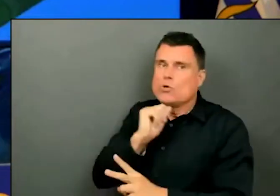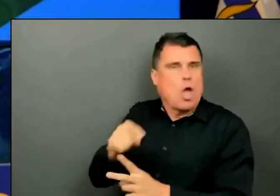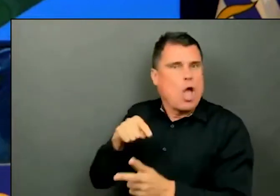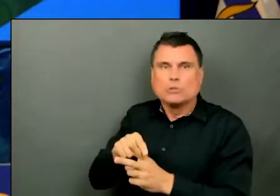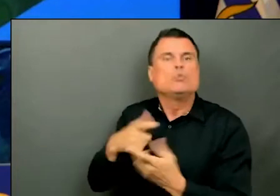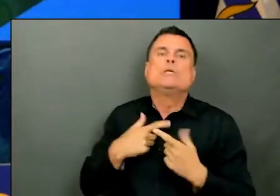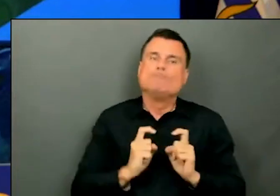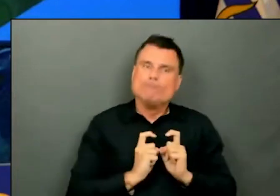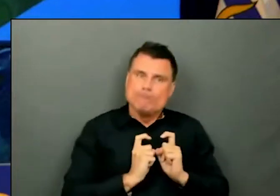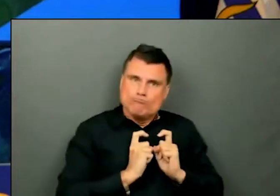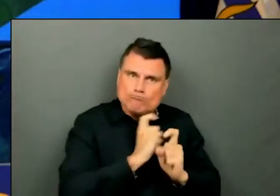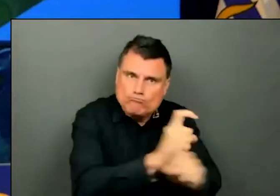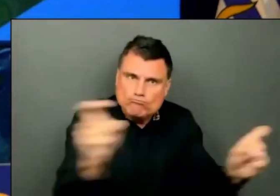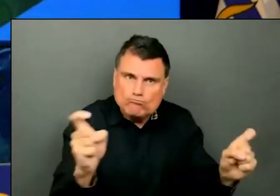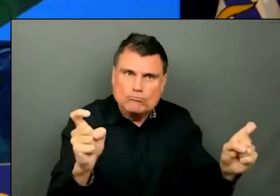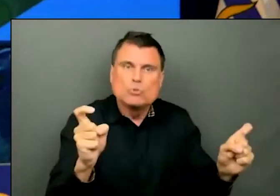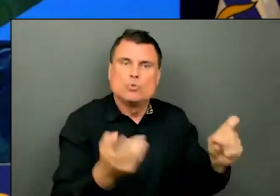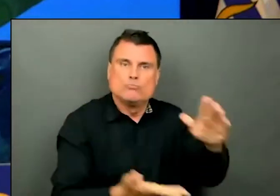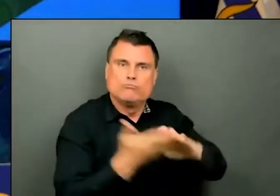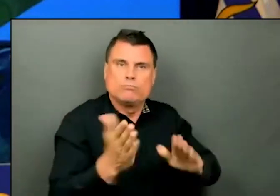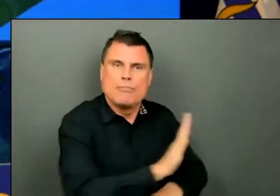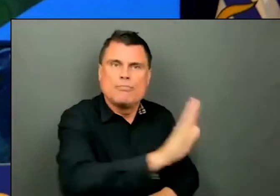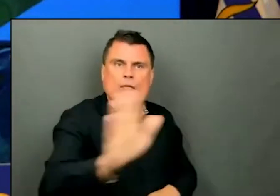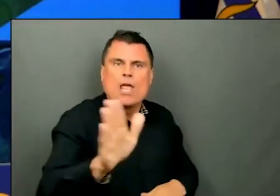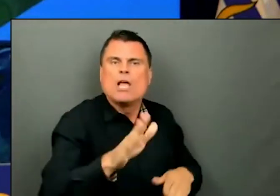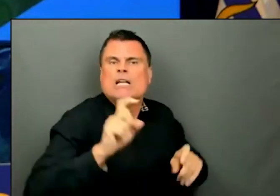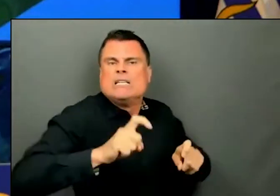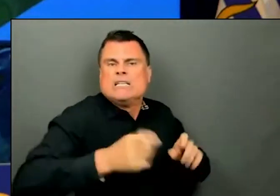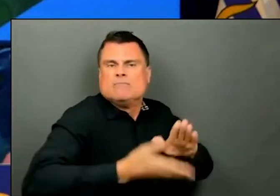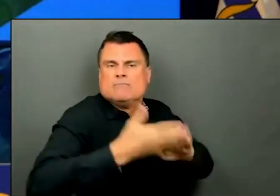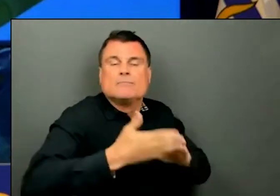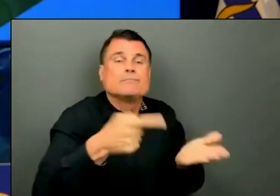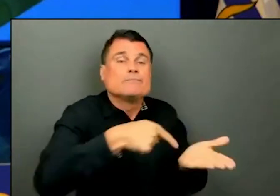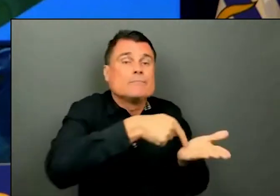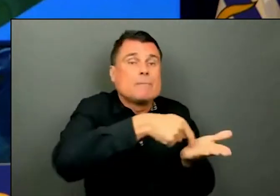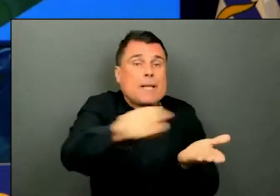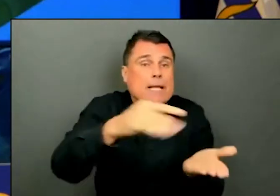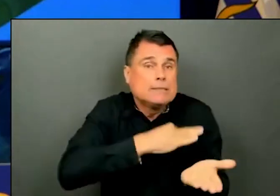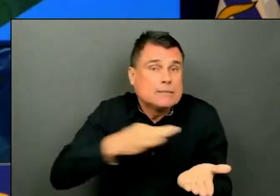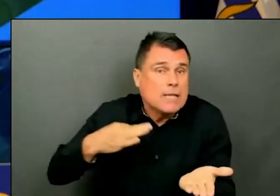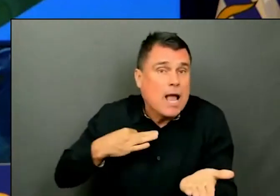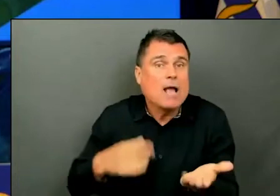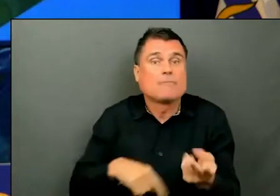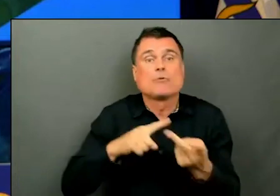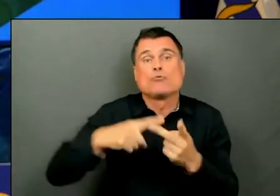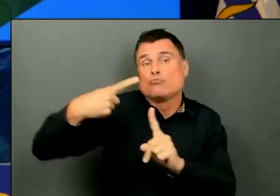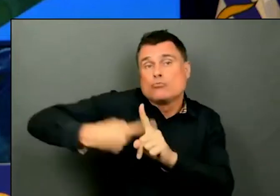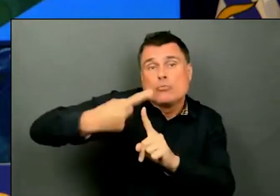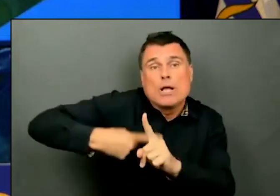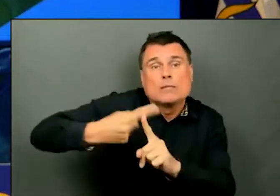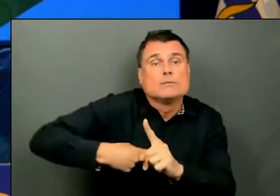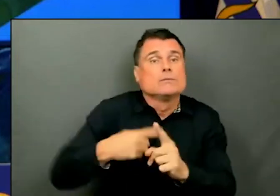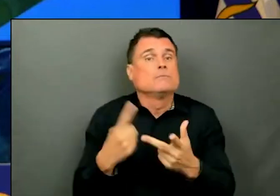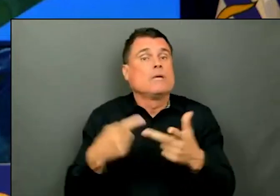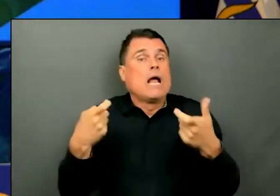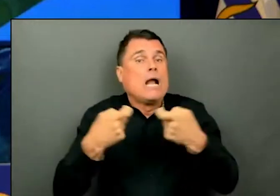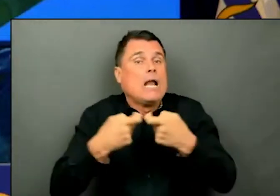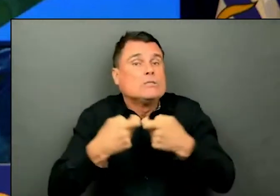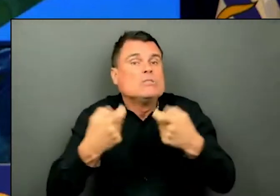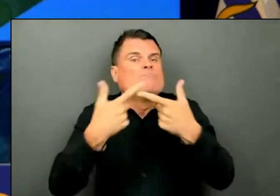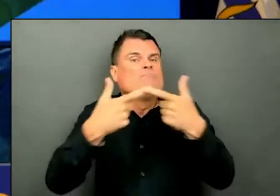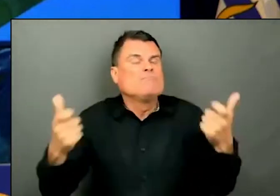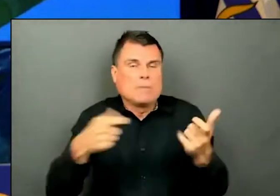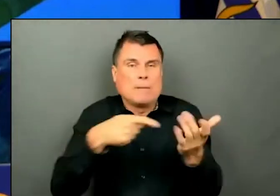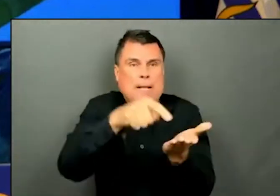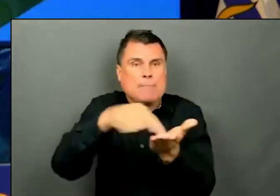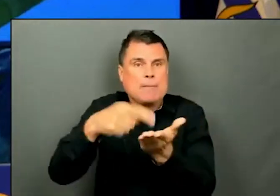offset fixed costs like payroll, rent, utilities, and other costs that have been accrued over the past number of months. All of this with the